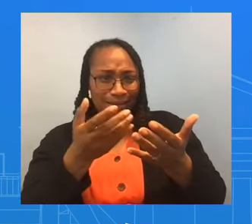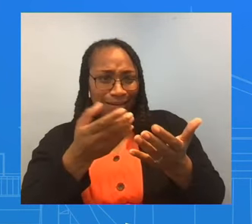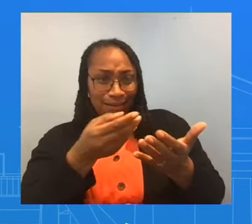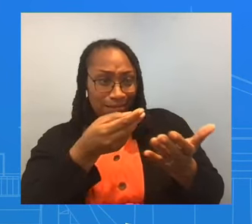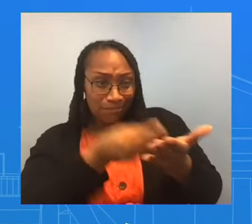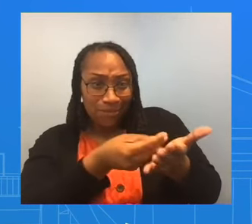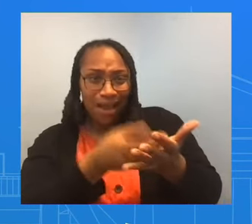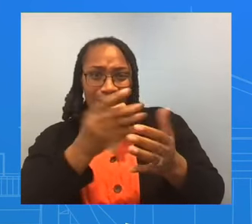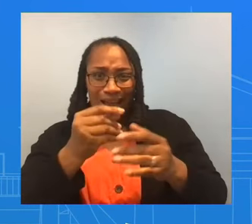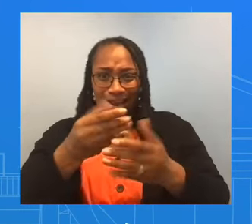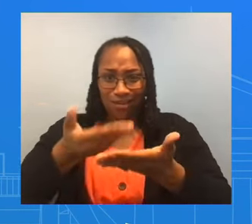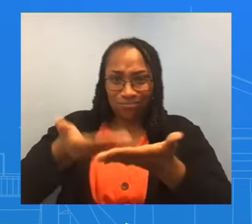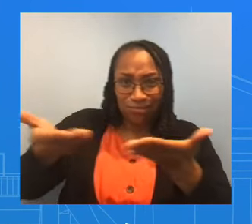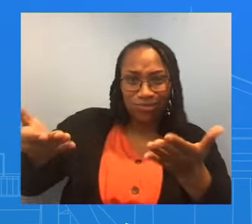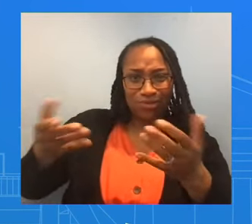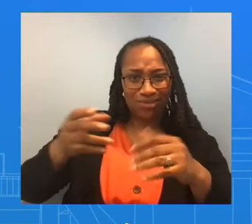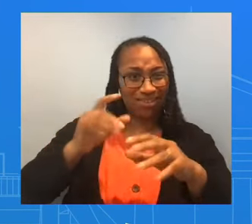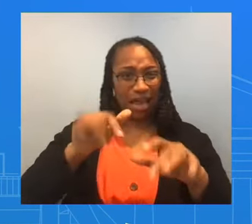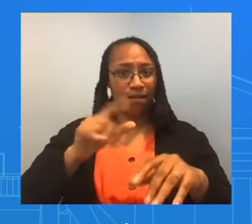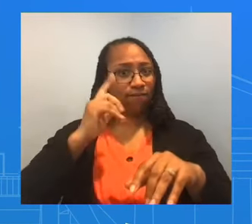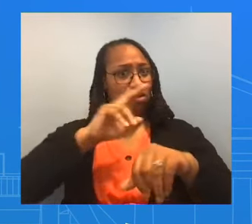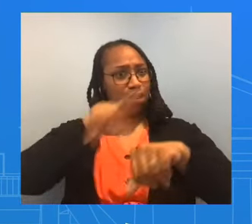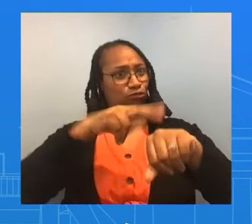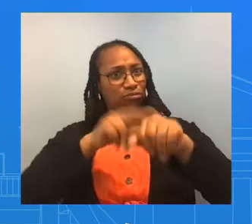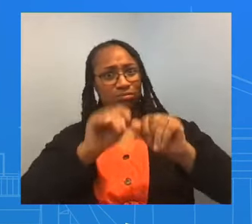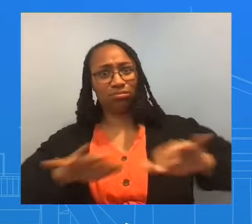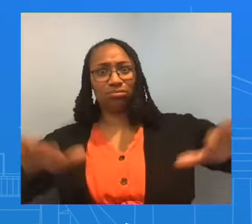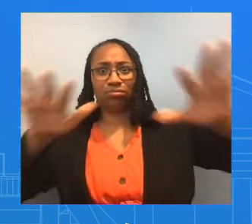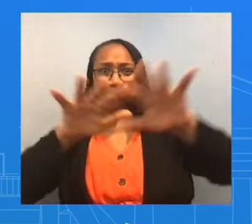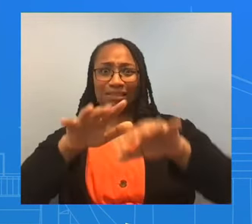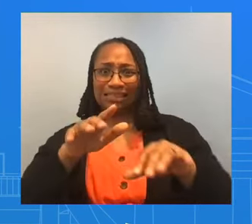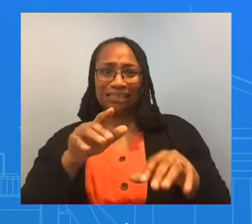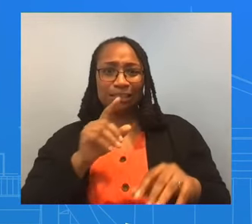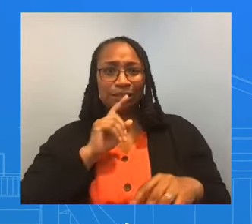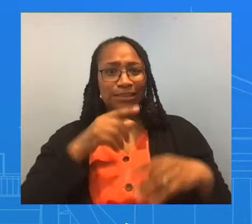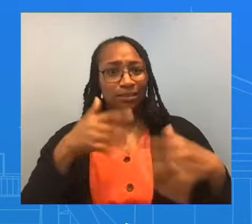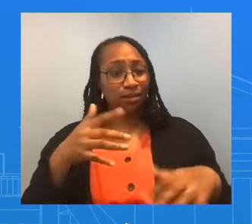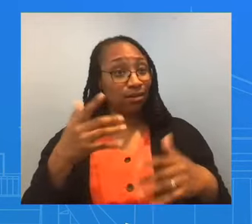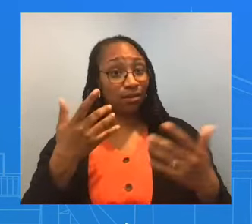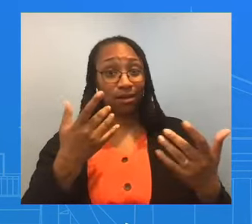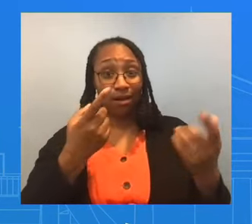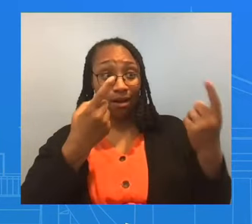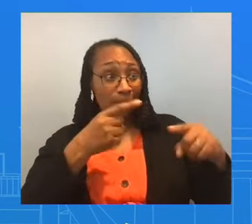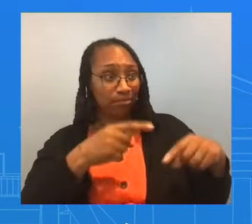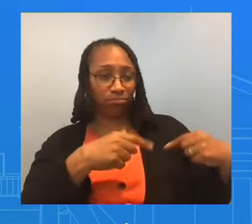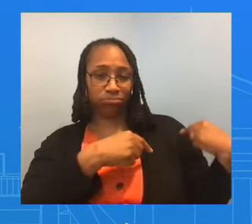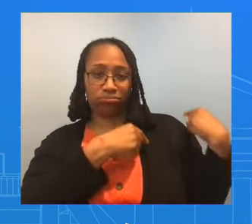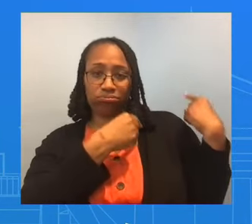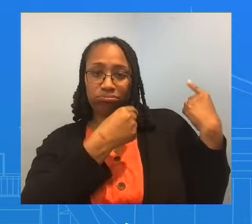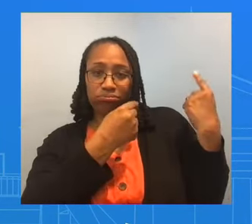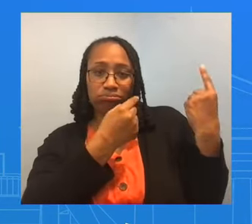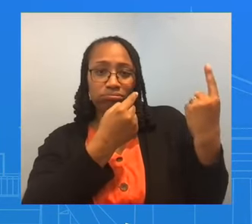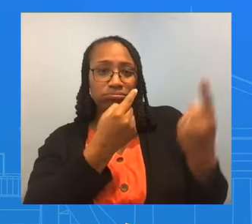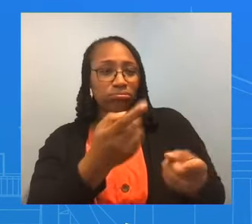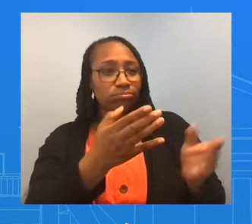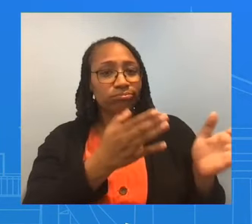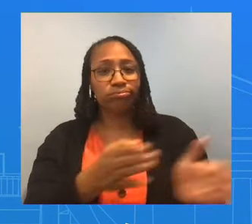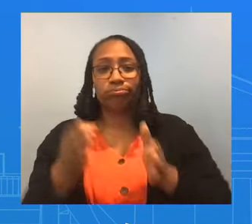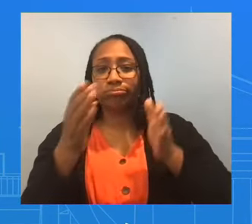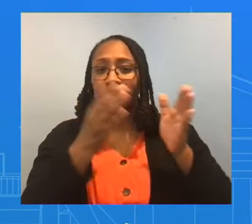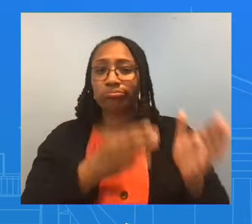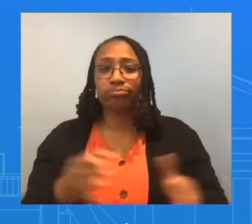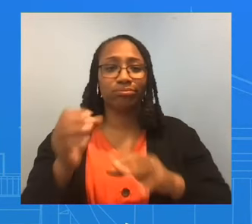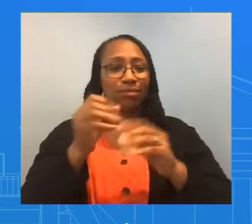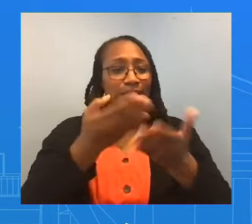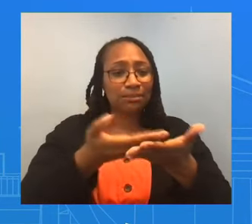been learned from previous supply chain challenges and disruptions, to ease issues now in that area over the next couple of months? So it's a